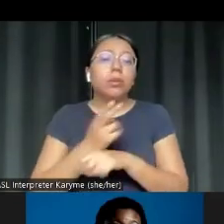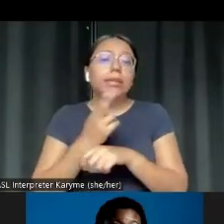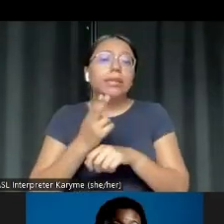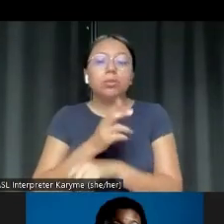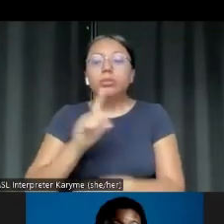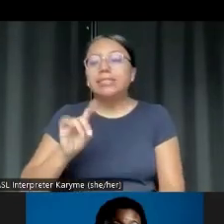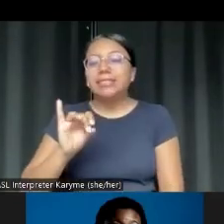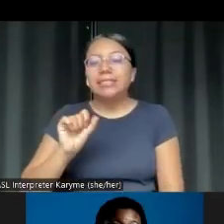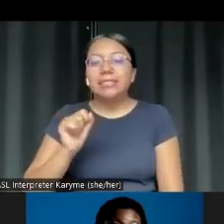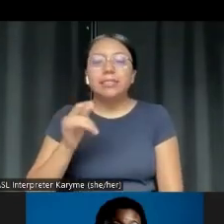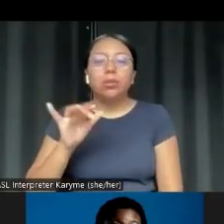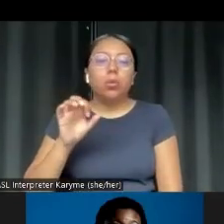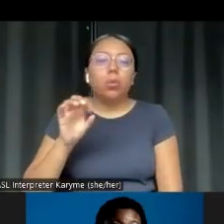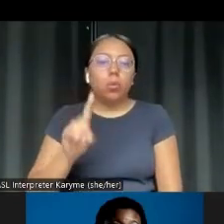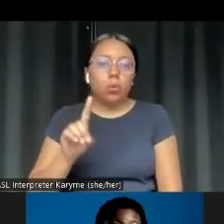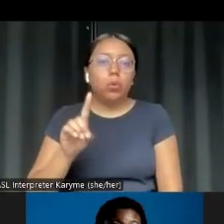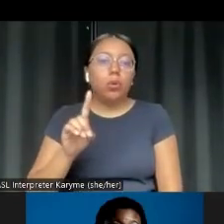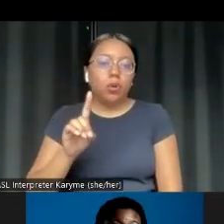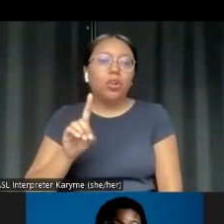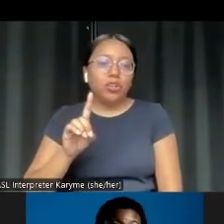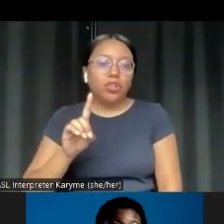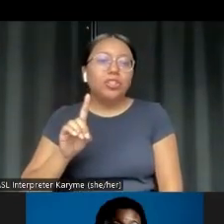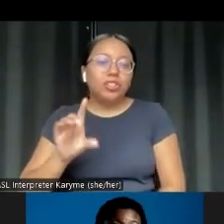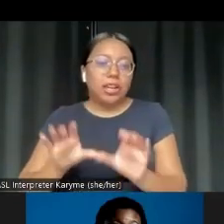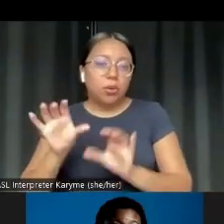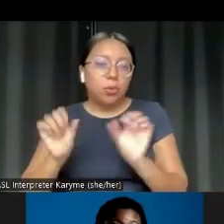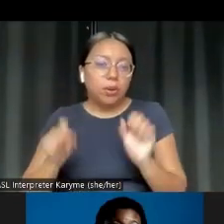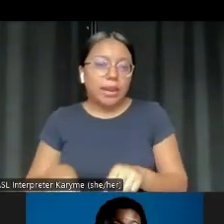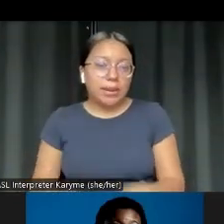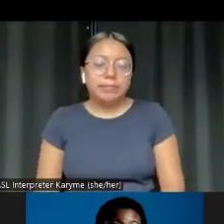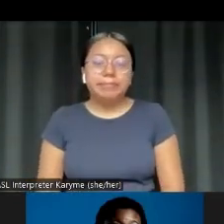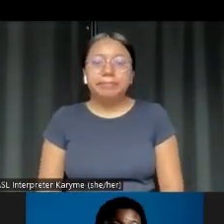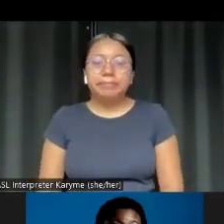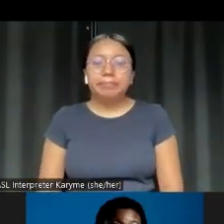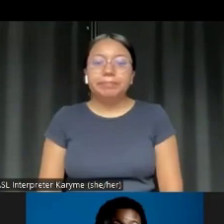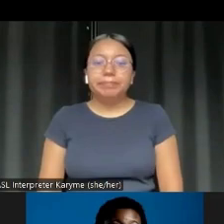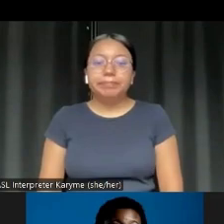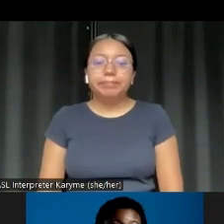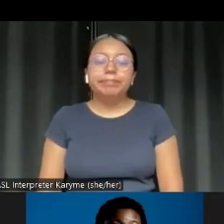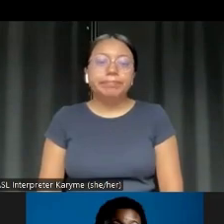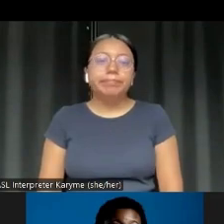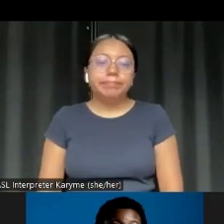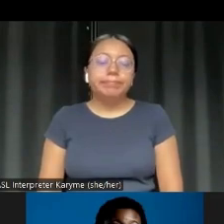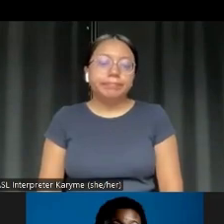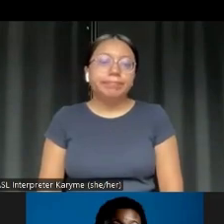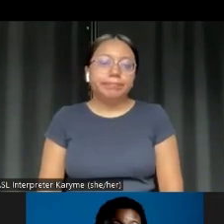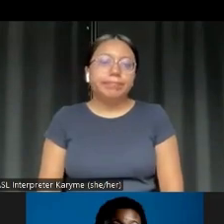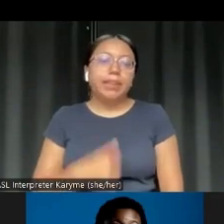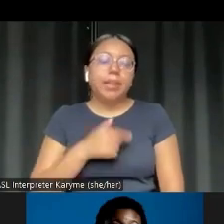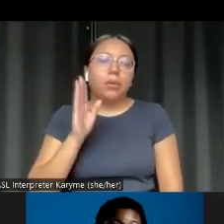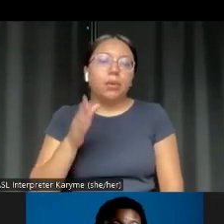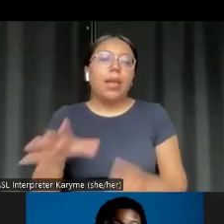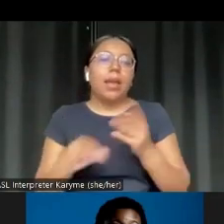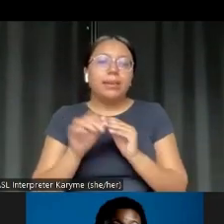channel. I'm going to add a link for Discord in the chat, but just be aware that